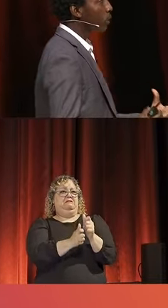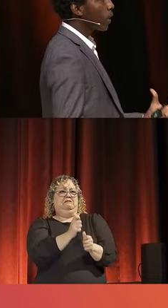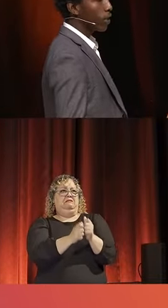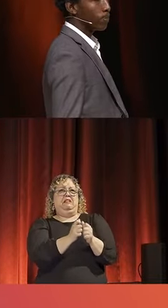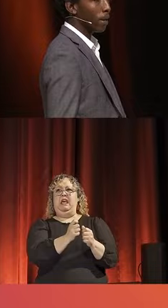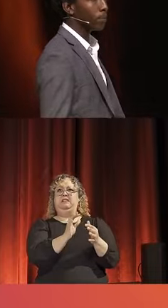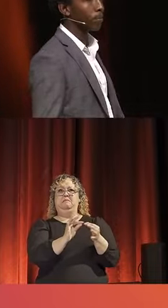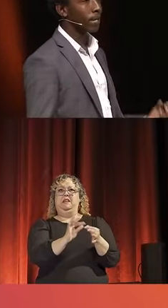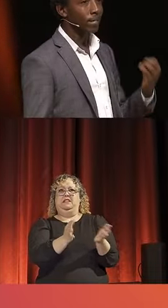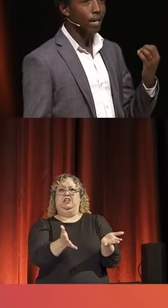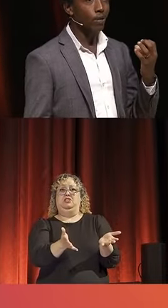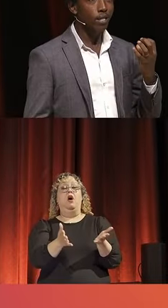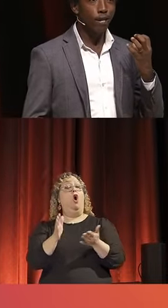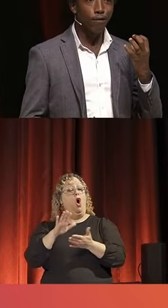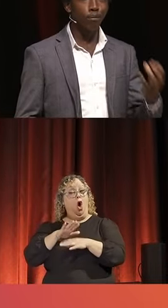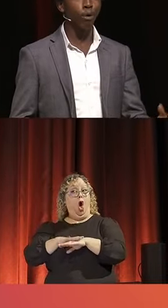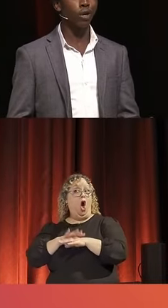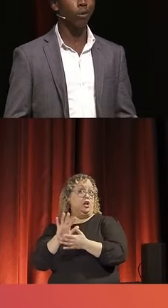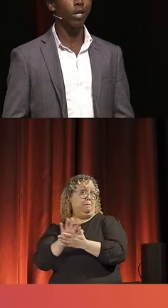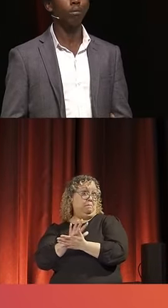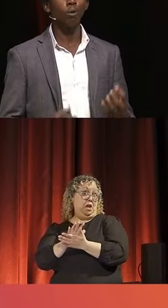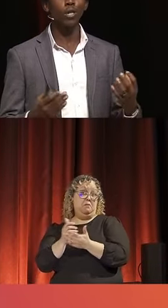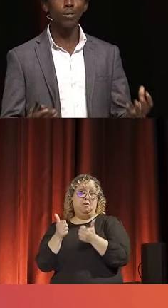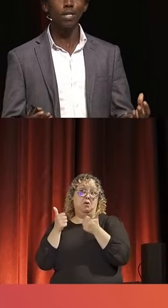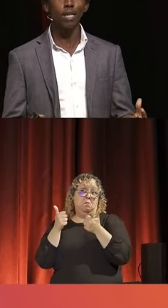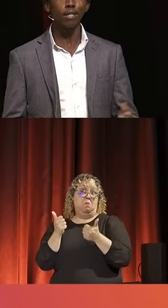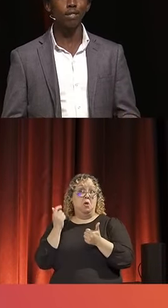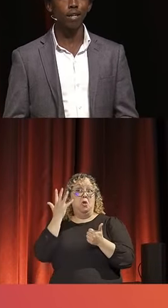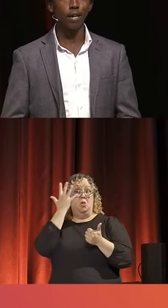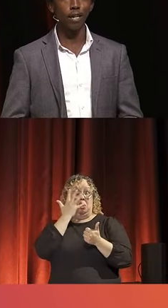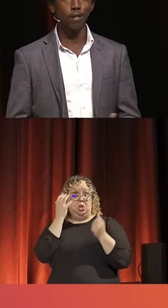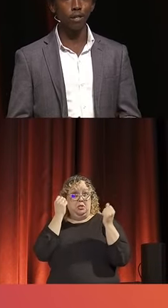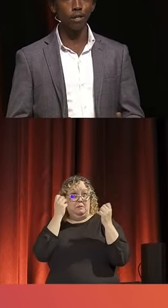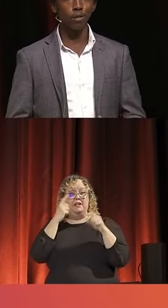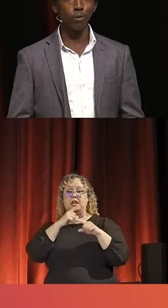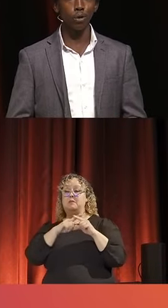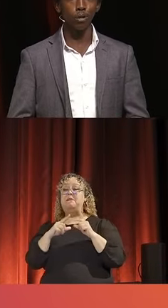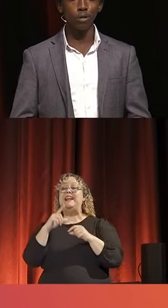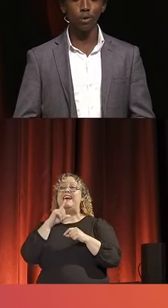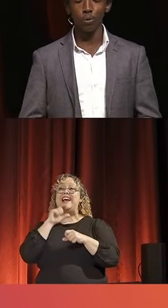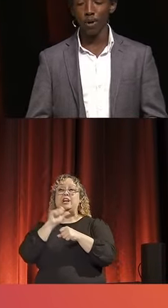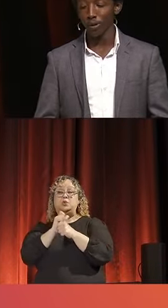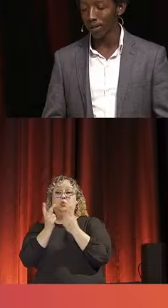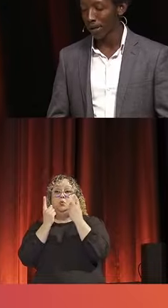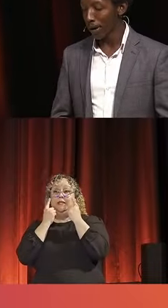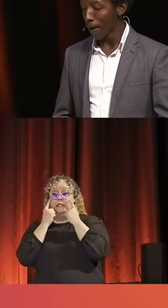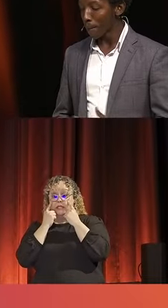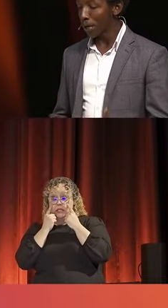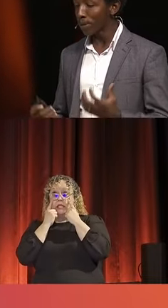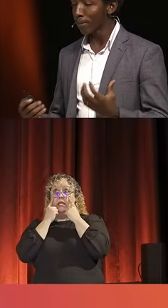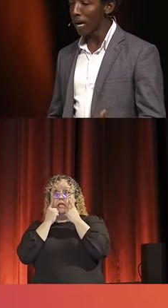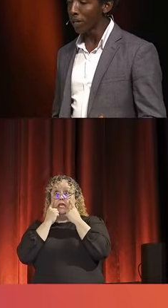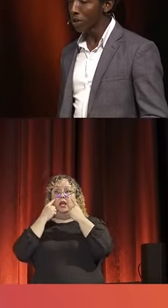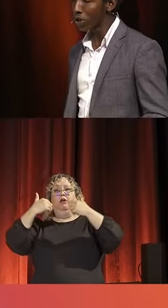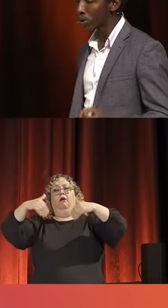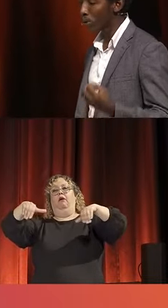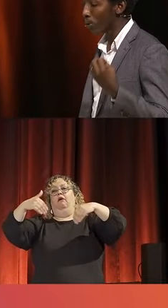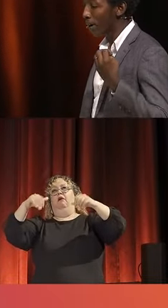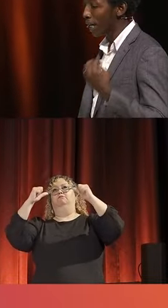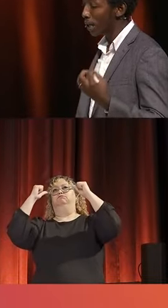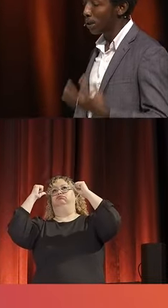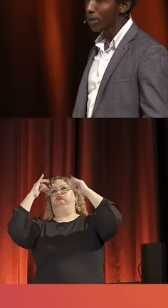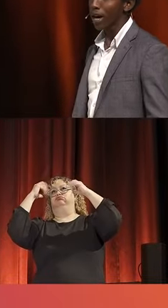It's great on paper, but it's actually even more incredible when you see it in the real world, because they managed